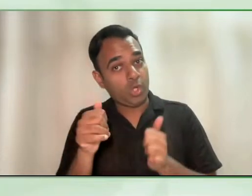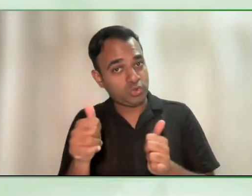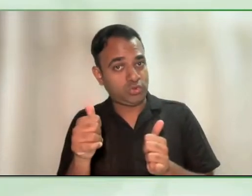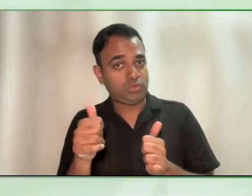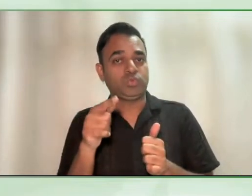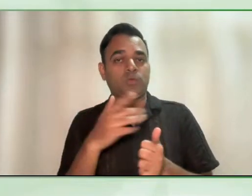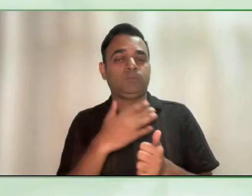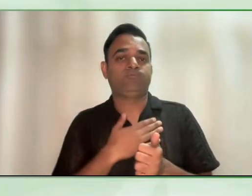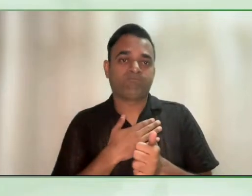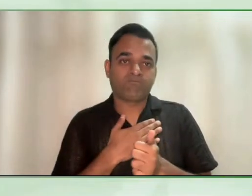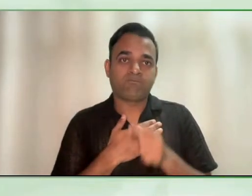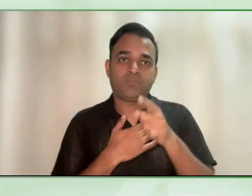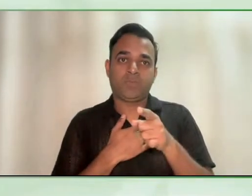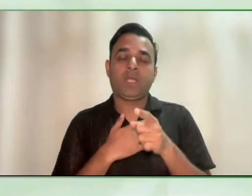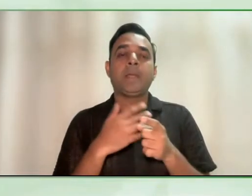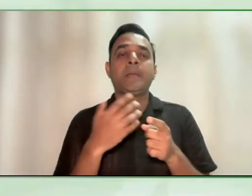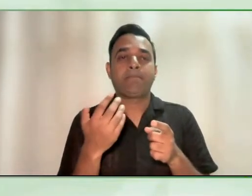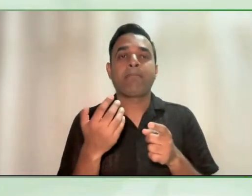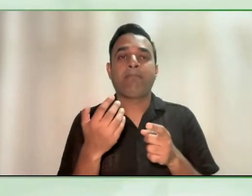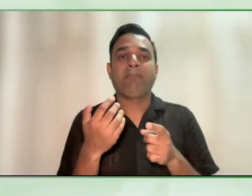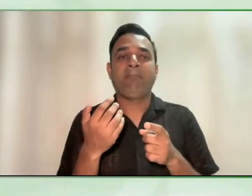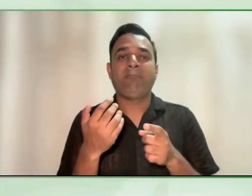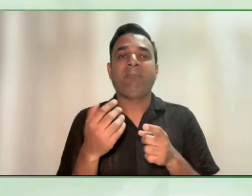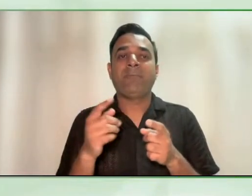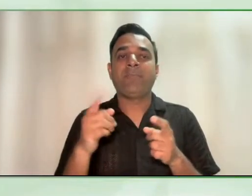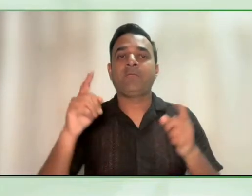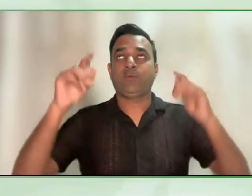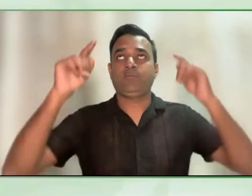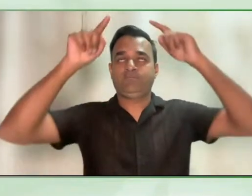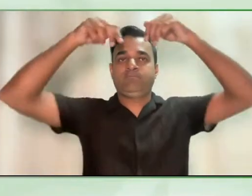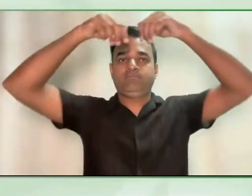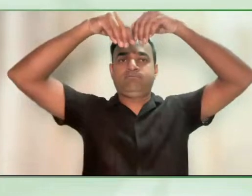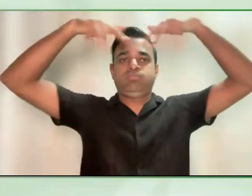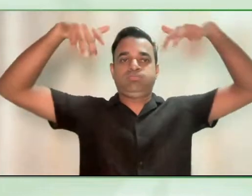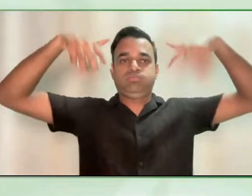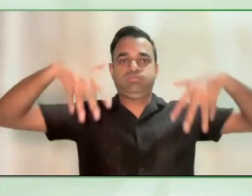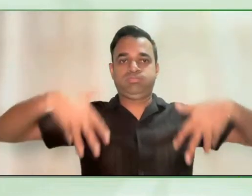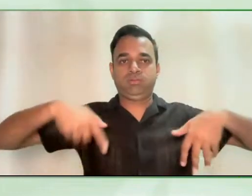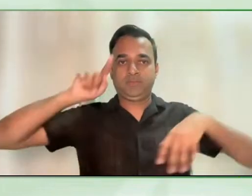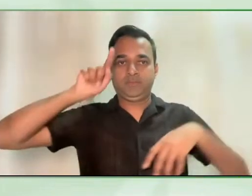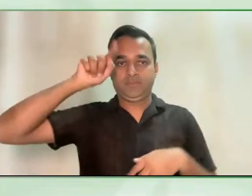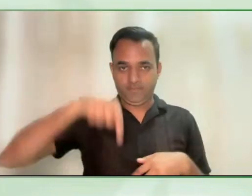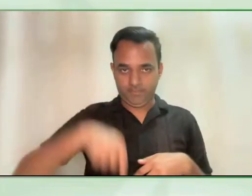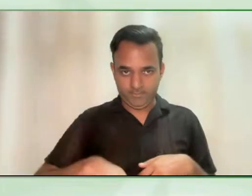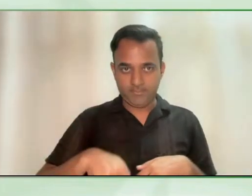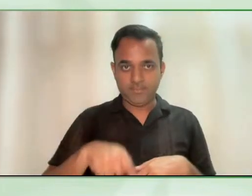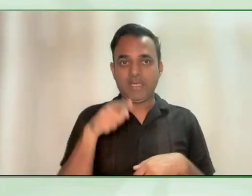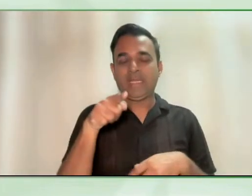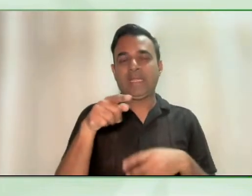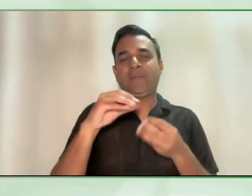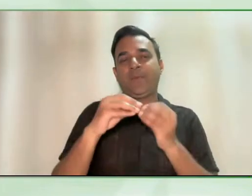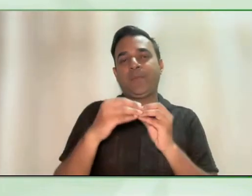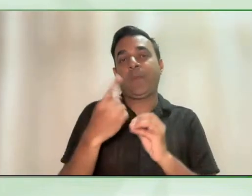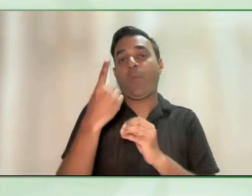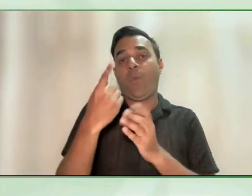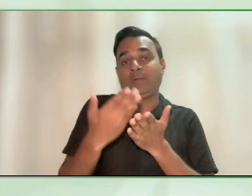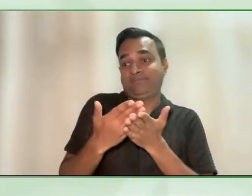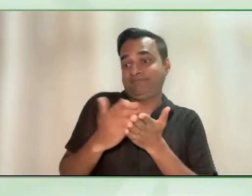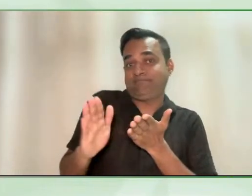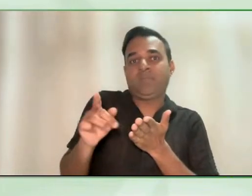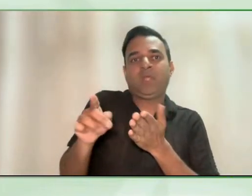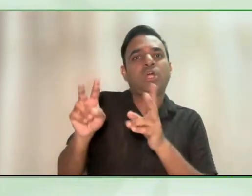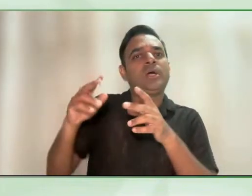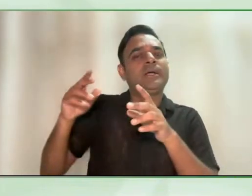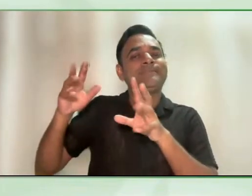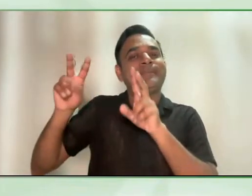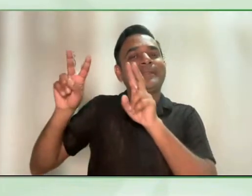from the days of being part of the negotiations on the Convention on the Rights of Persons with Disabilities is ensuring that